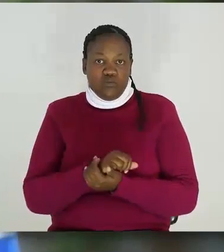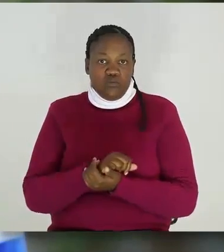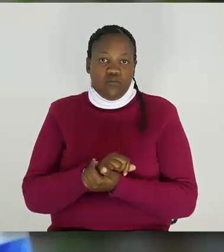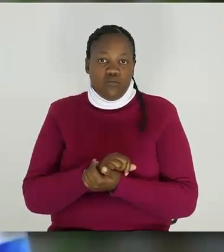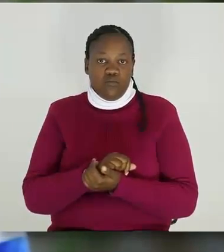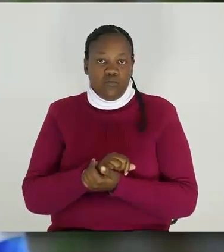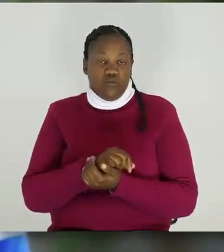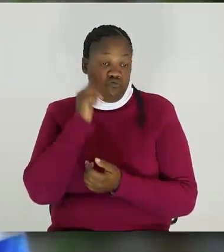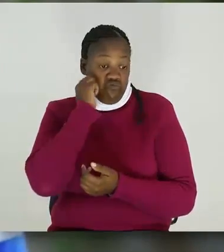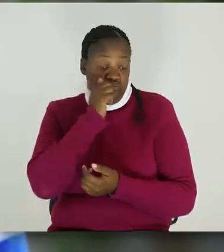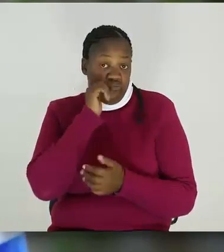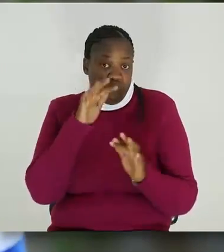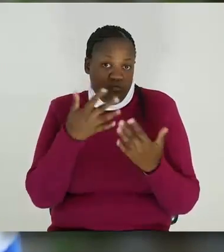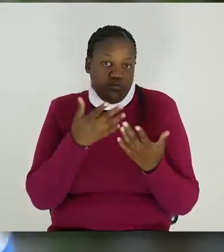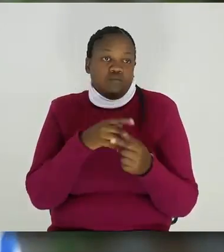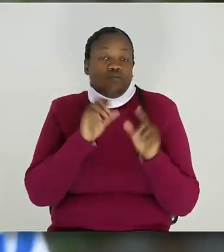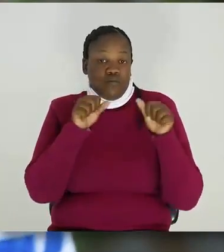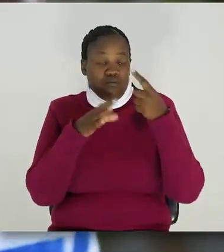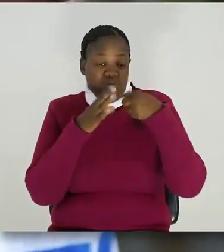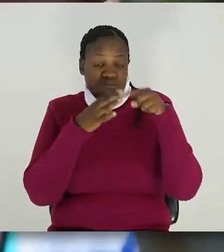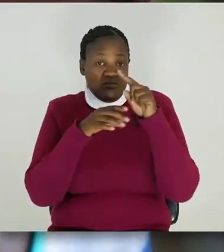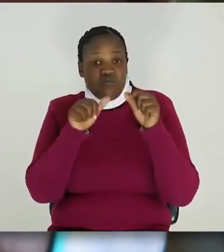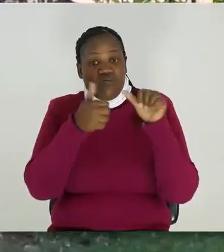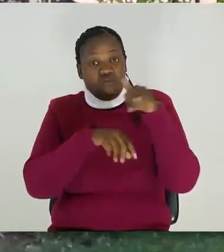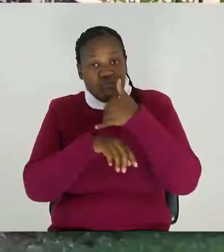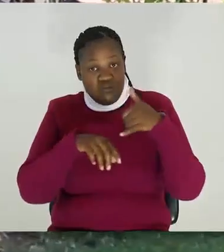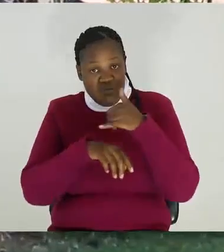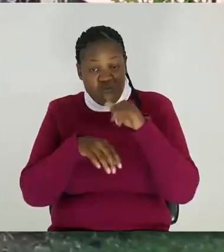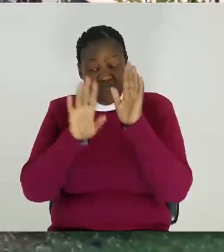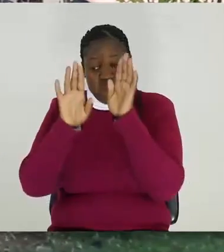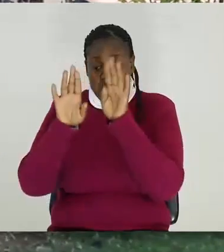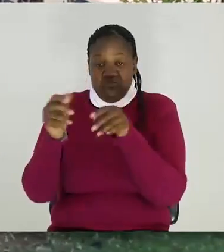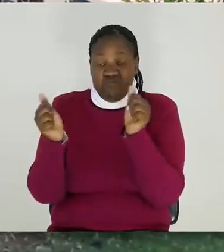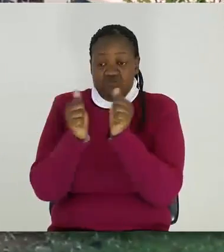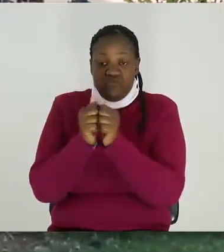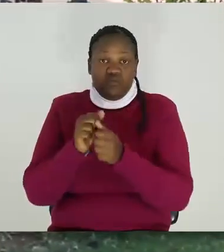I have somewhere else to be, so let me leave you two true minds alone.